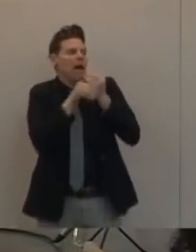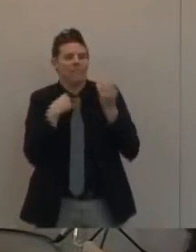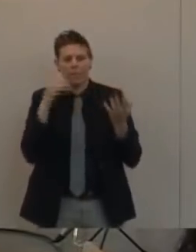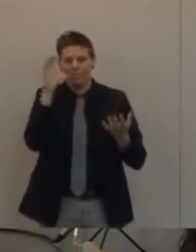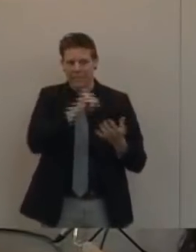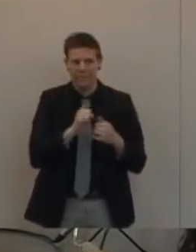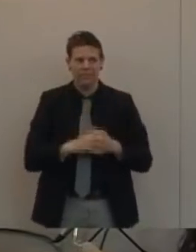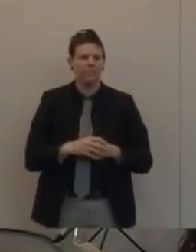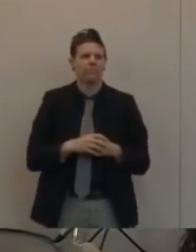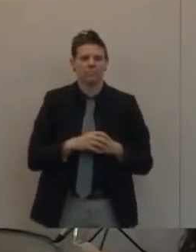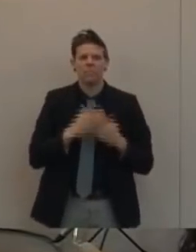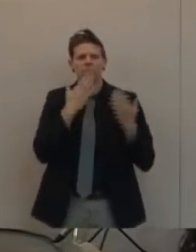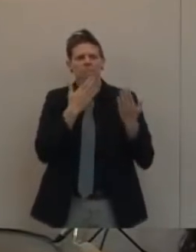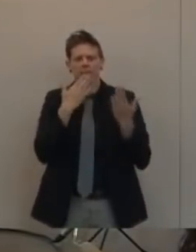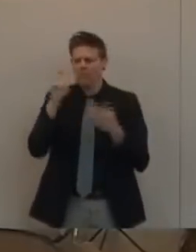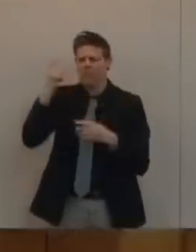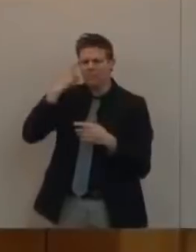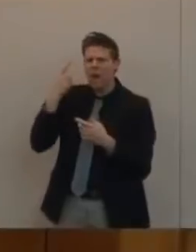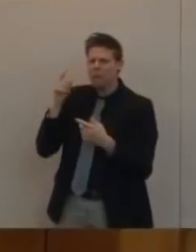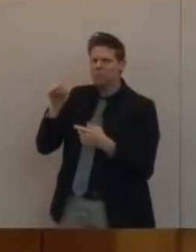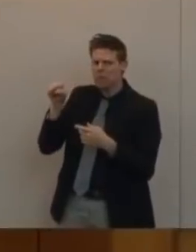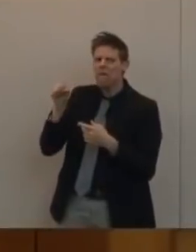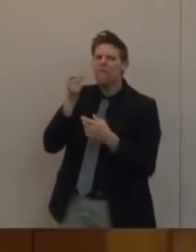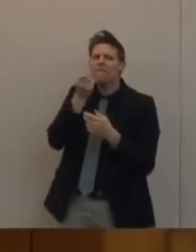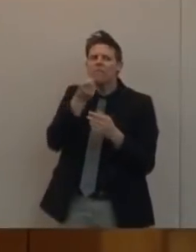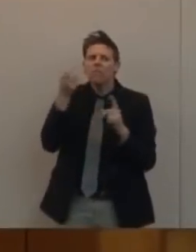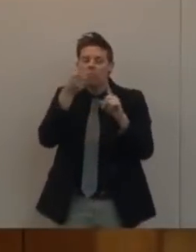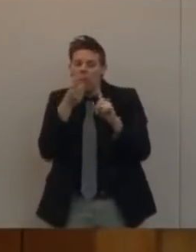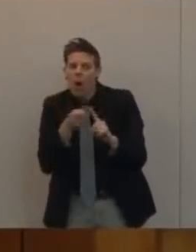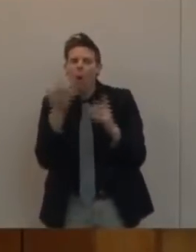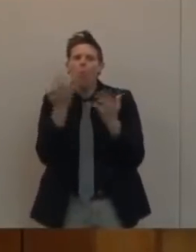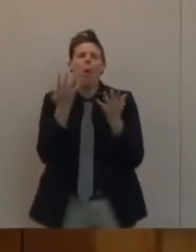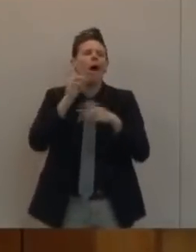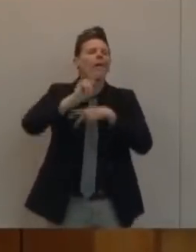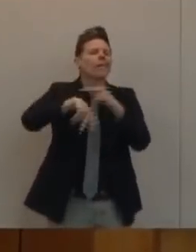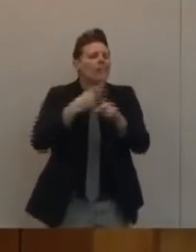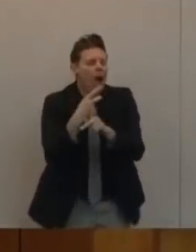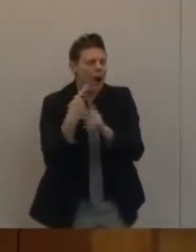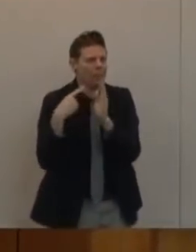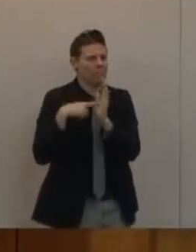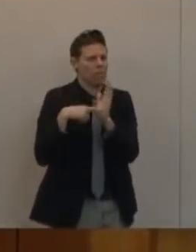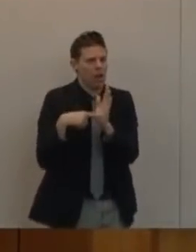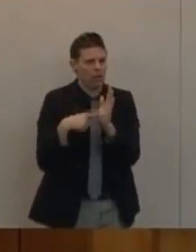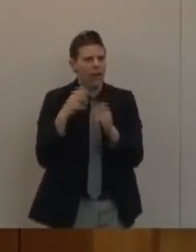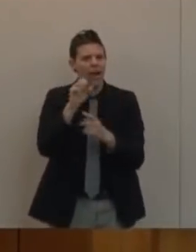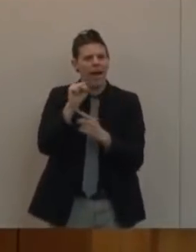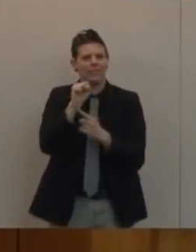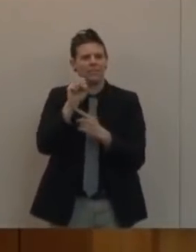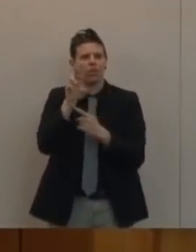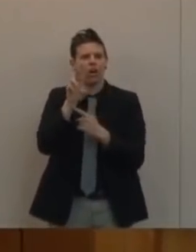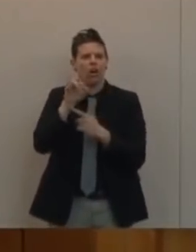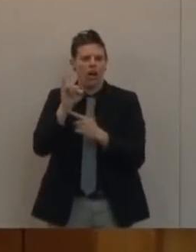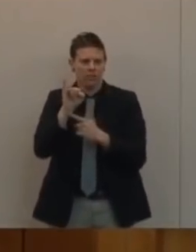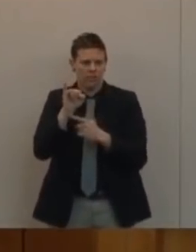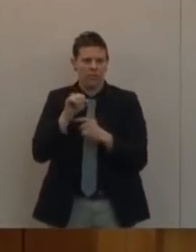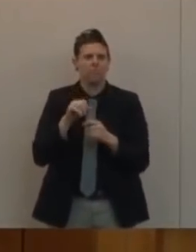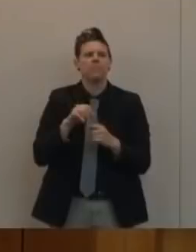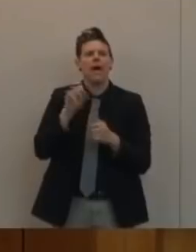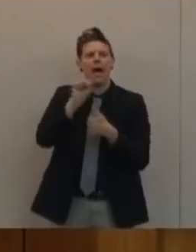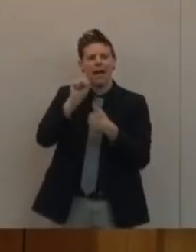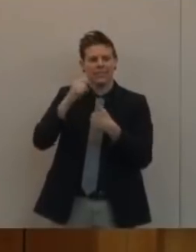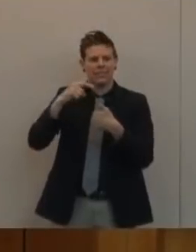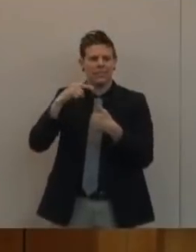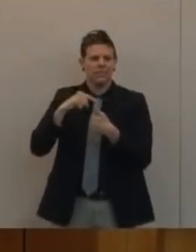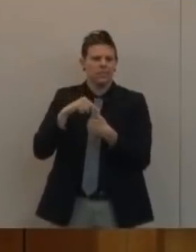few little points. You asked which kind of model we're using. We're using an SIR model, which S is for measuring